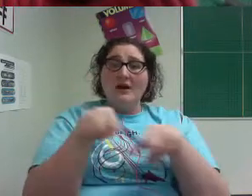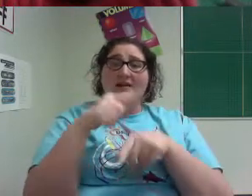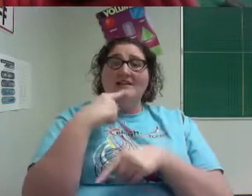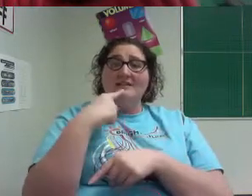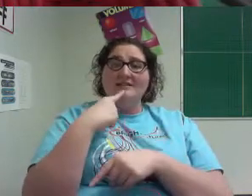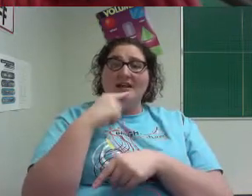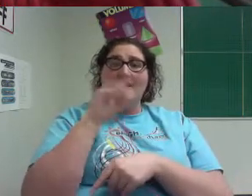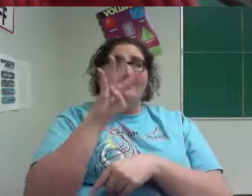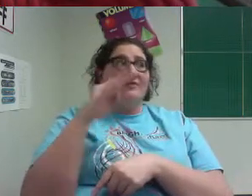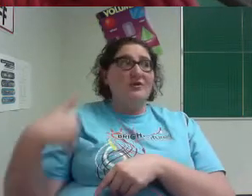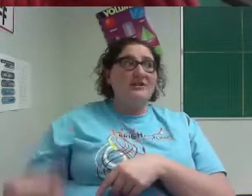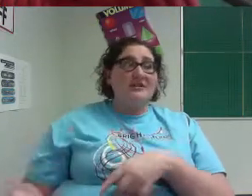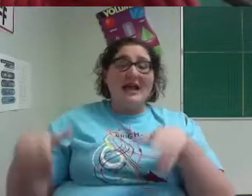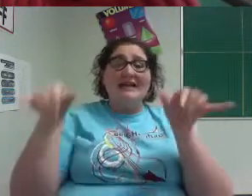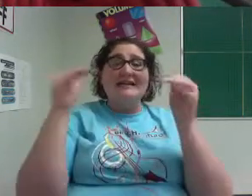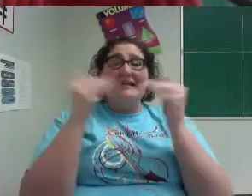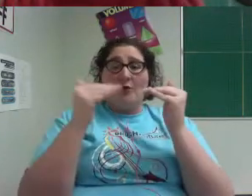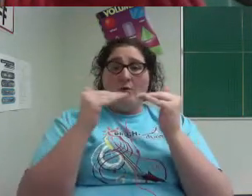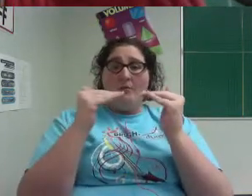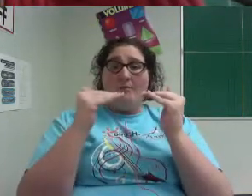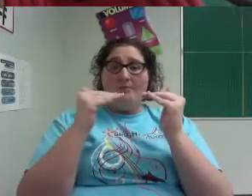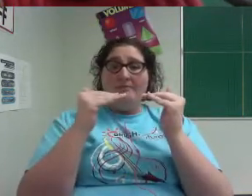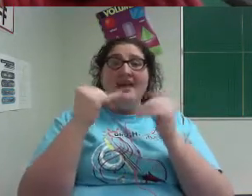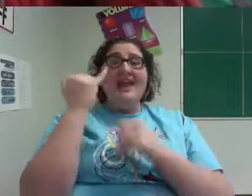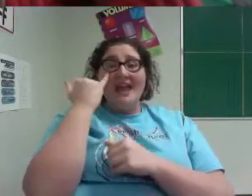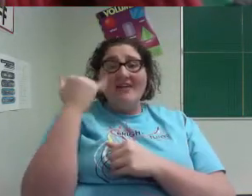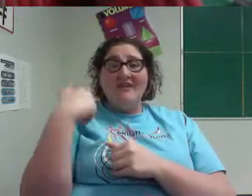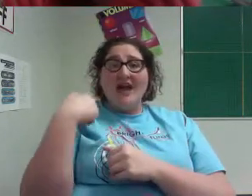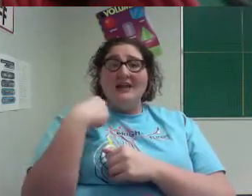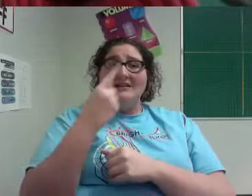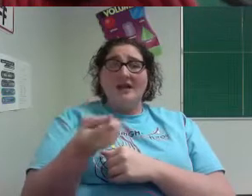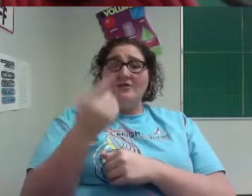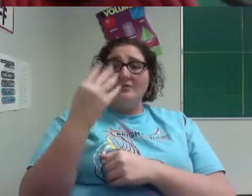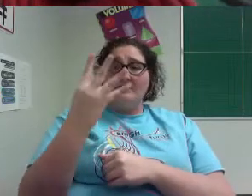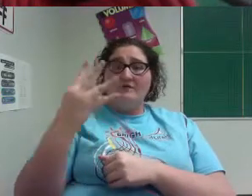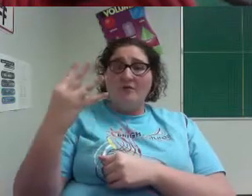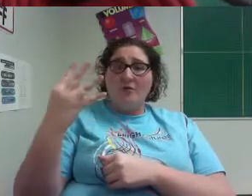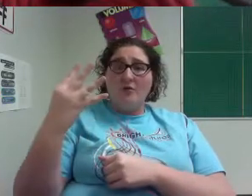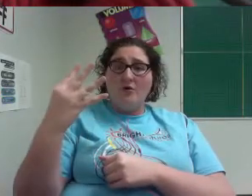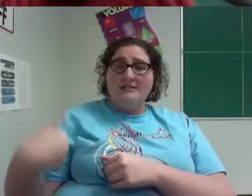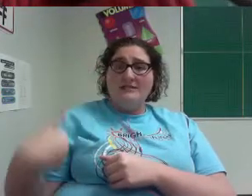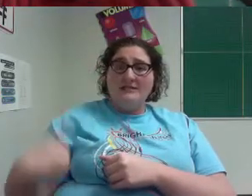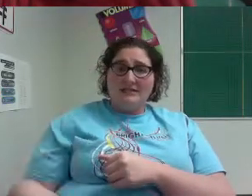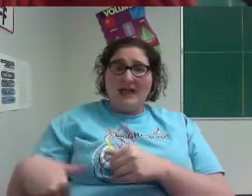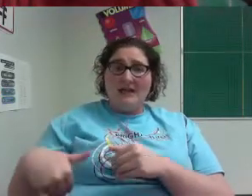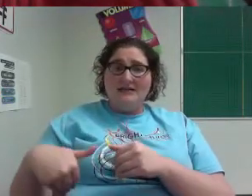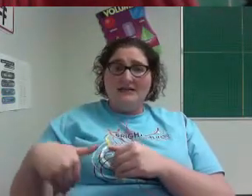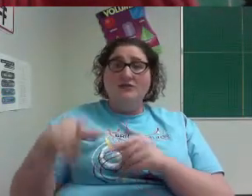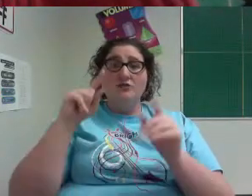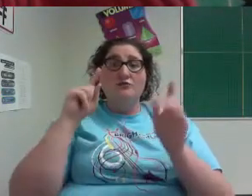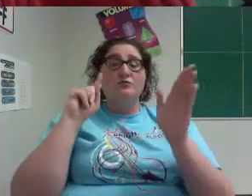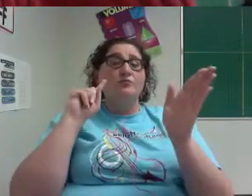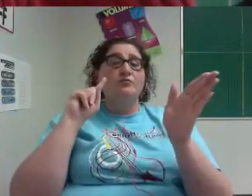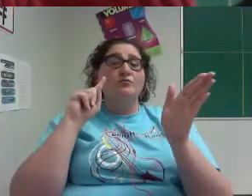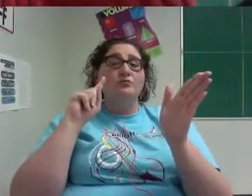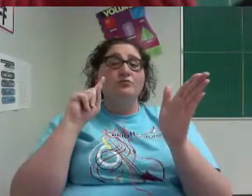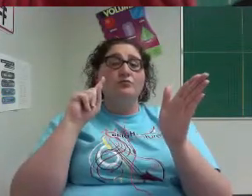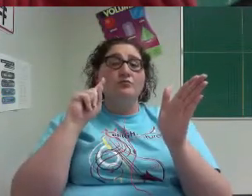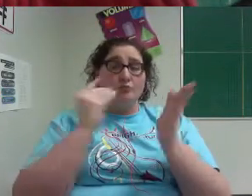said, okay, all 4 sides are equal. If I only gave you 4 of the sides to prove the triangle or the figures are